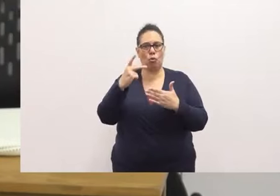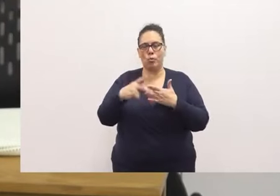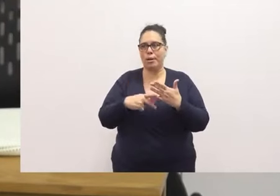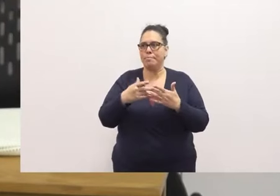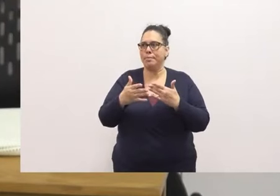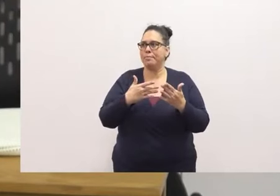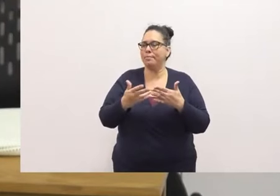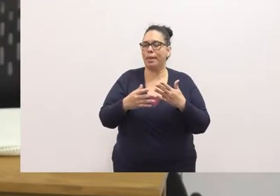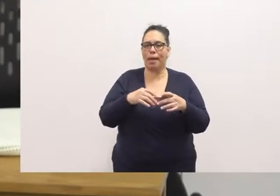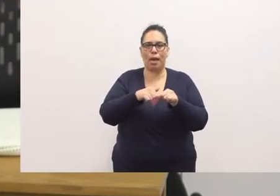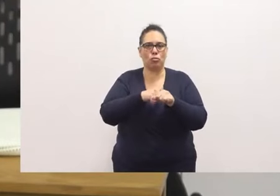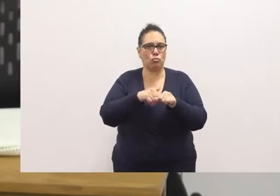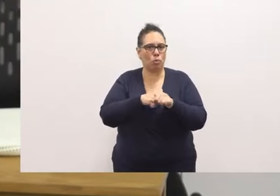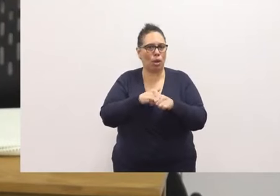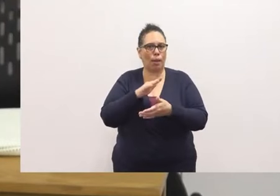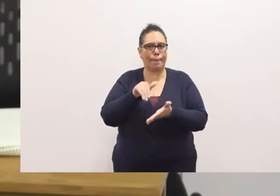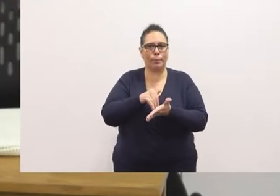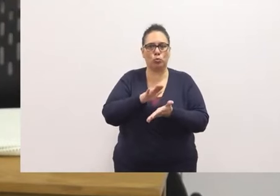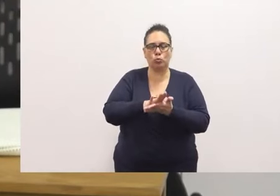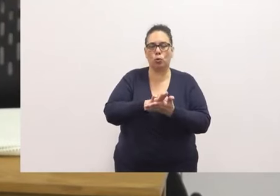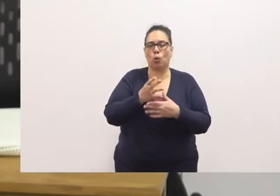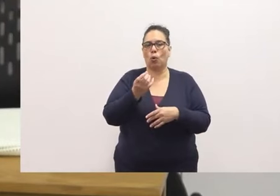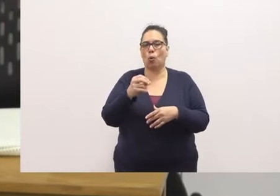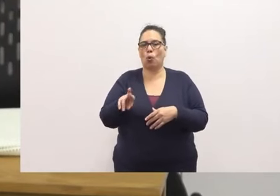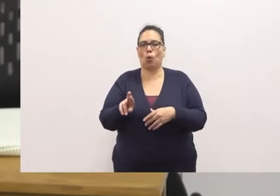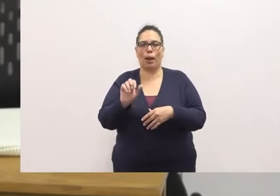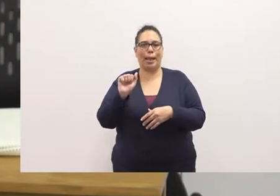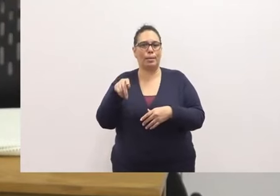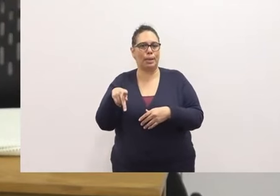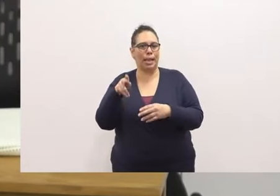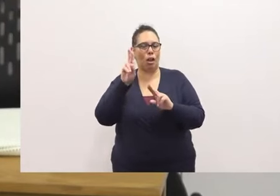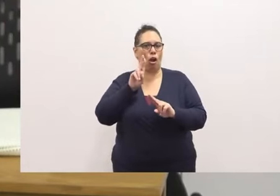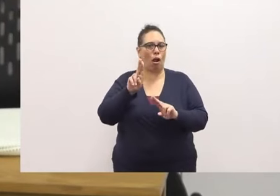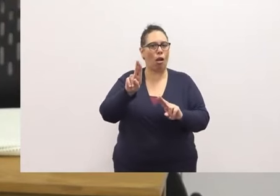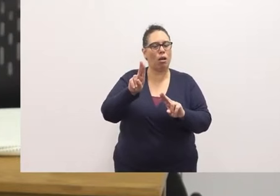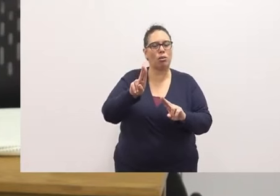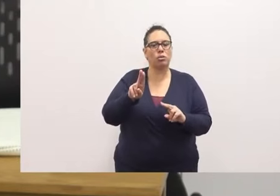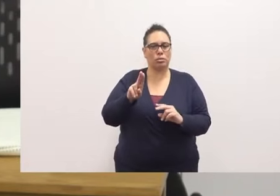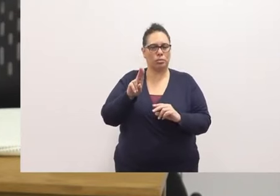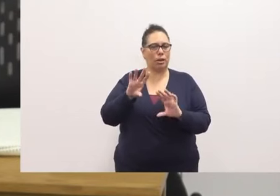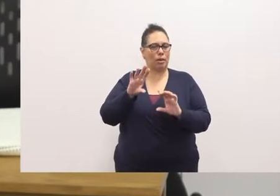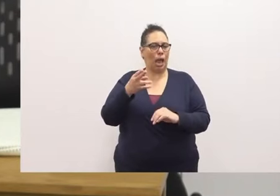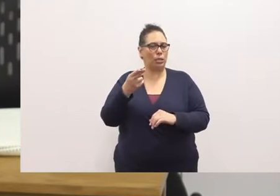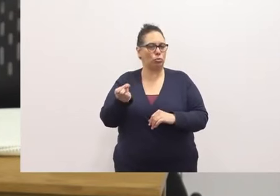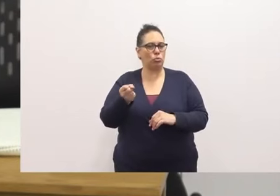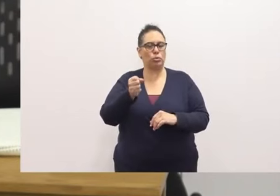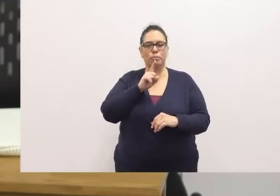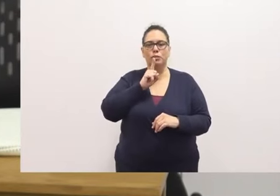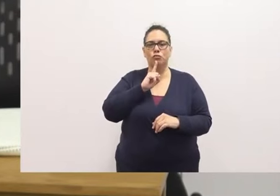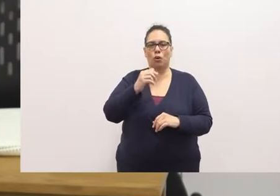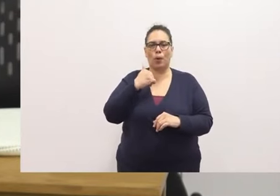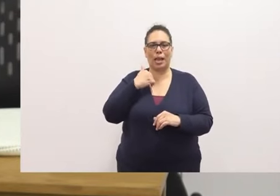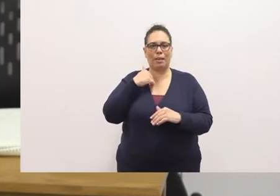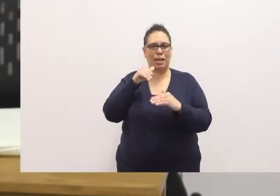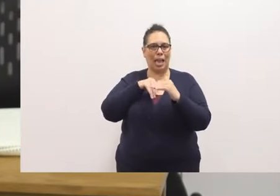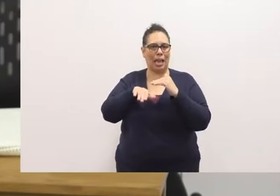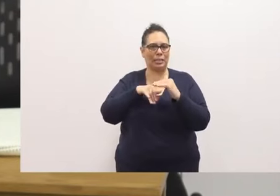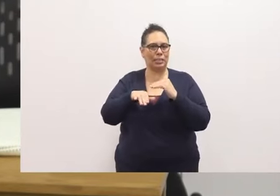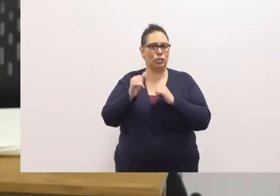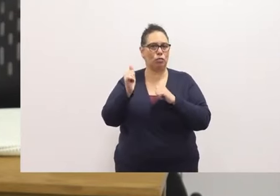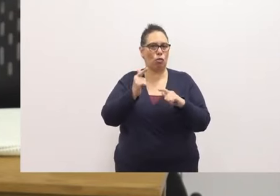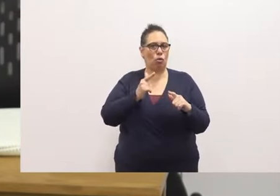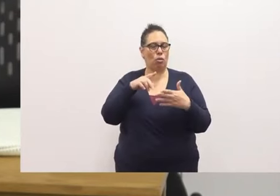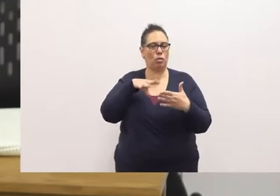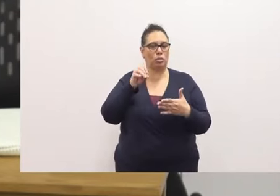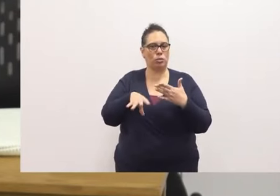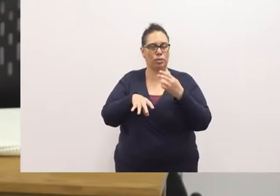it's algebra in middle school or AP or honors courses in high school, we want to make sure we have access to all of our students in those programs.